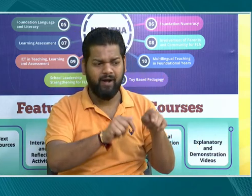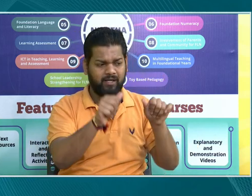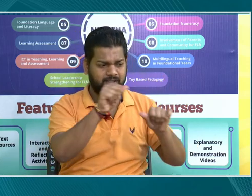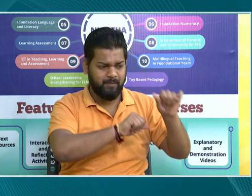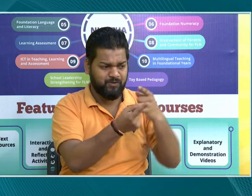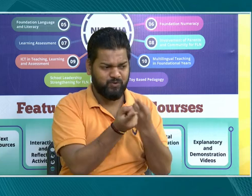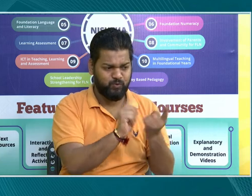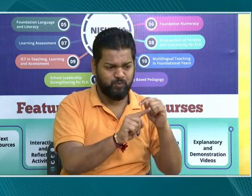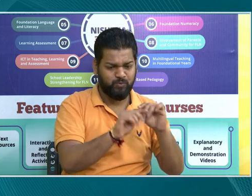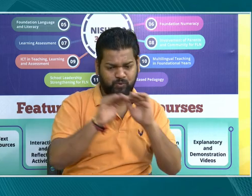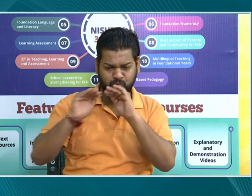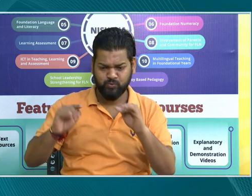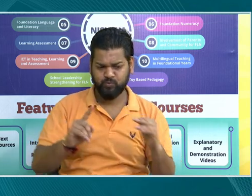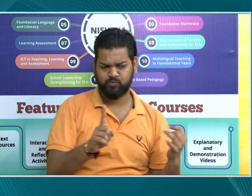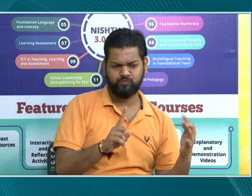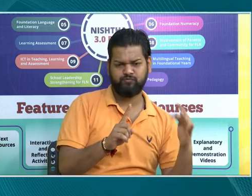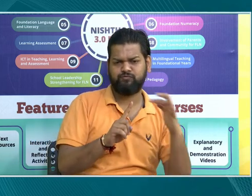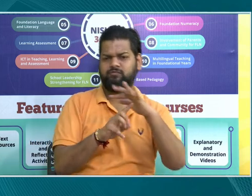first we will start with the,